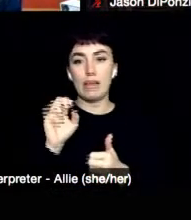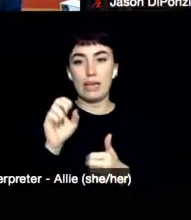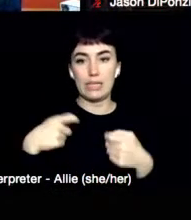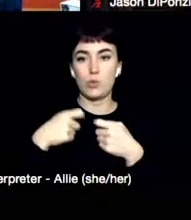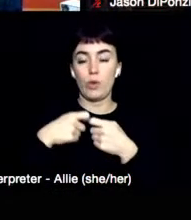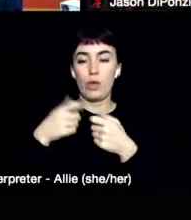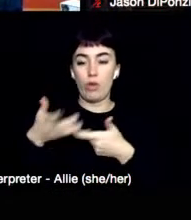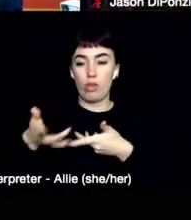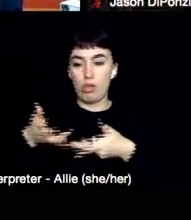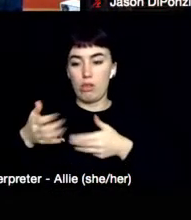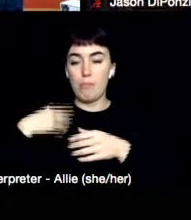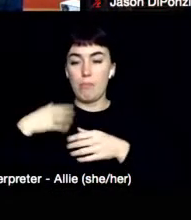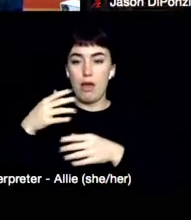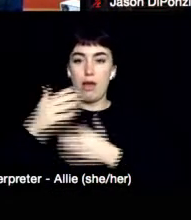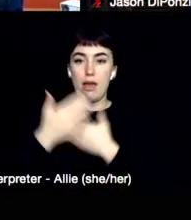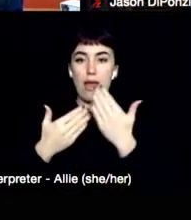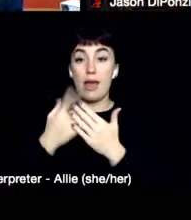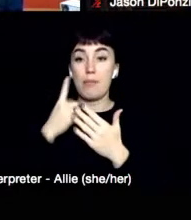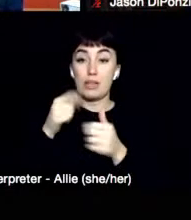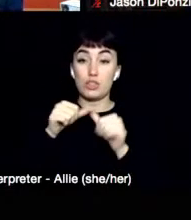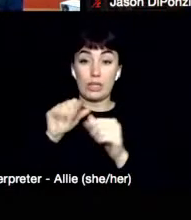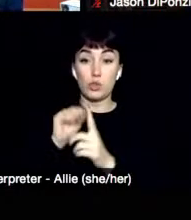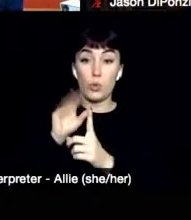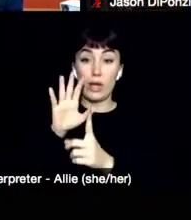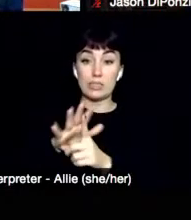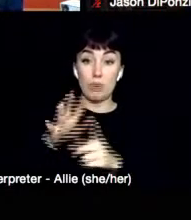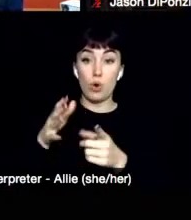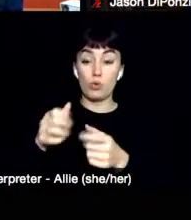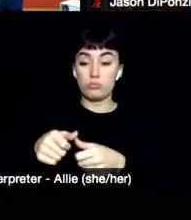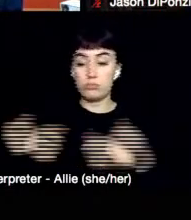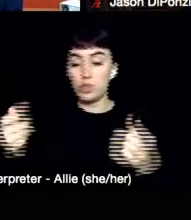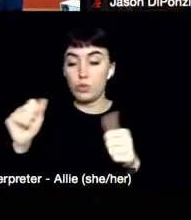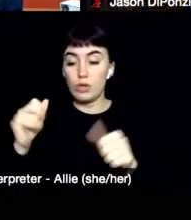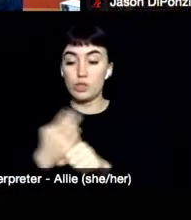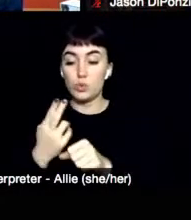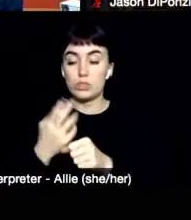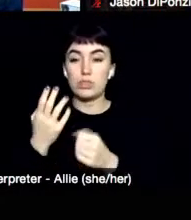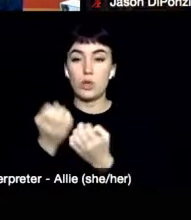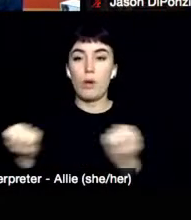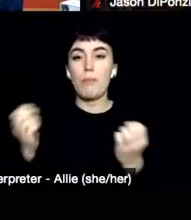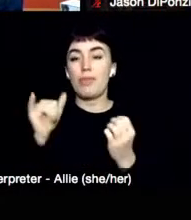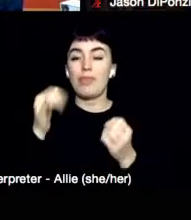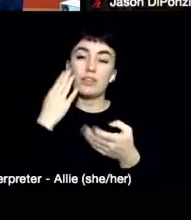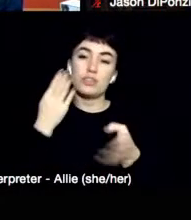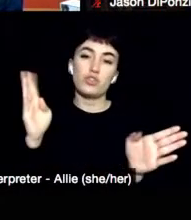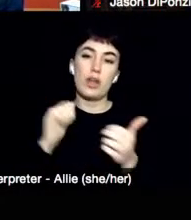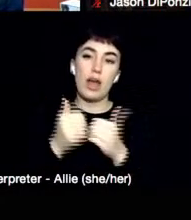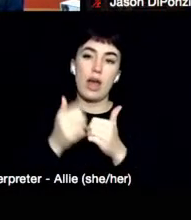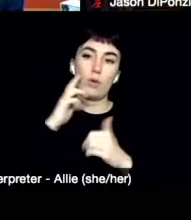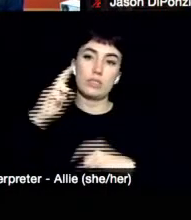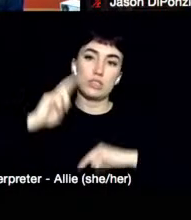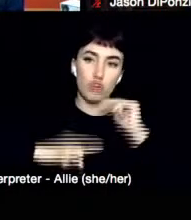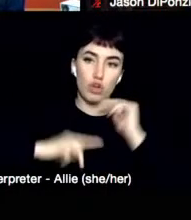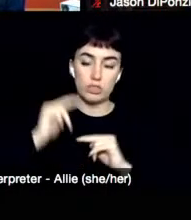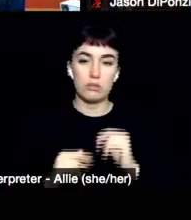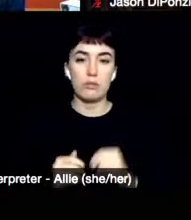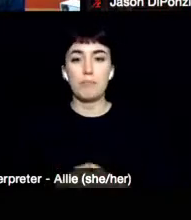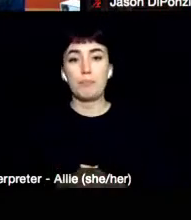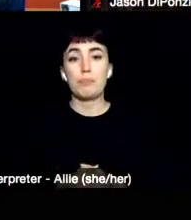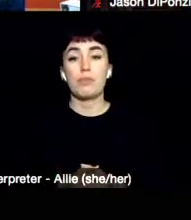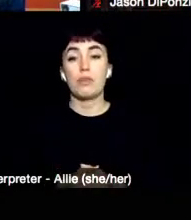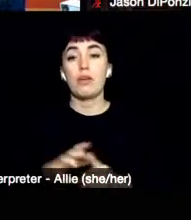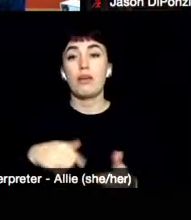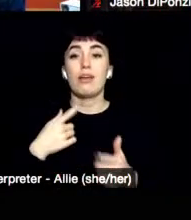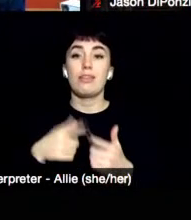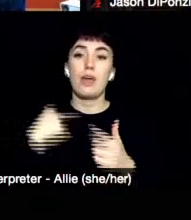to expose that, you can use your equipment. So that's generally how it's constructed. And then we saw